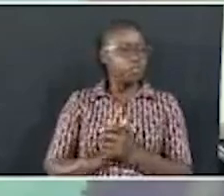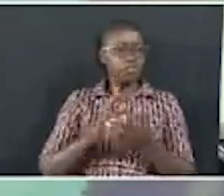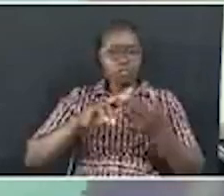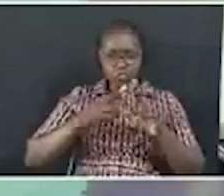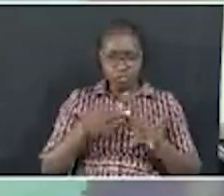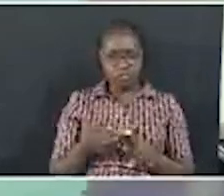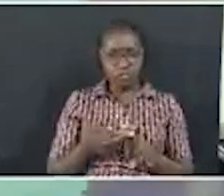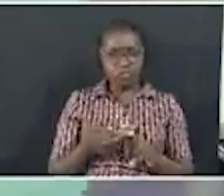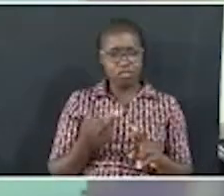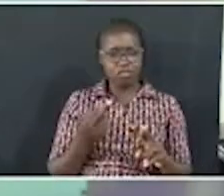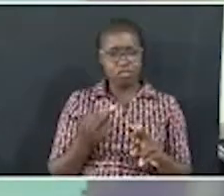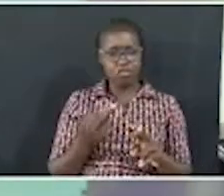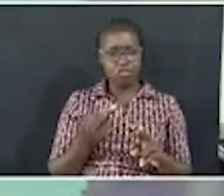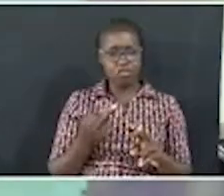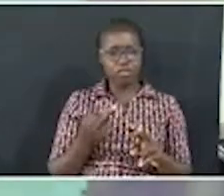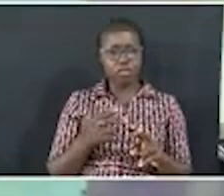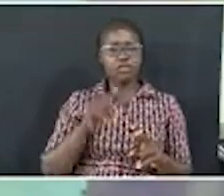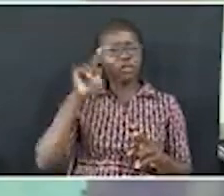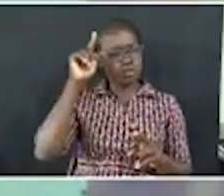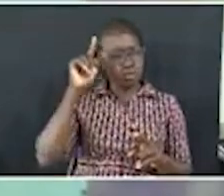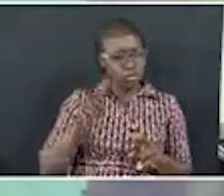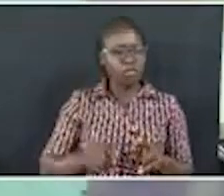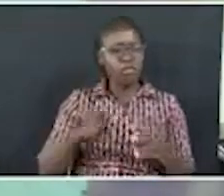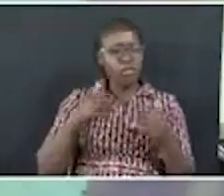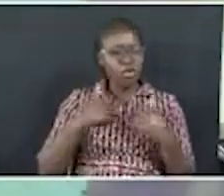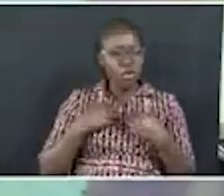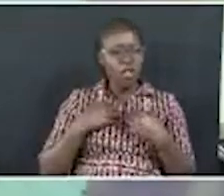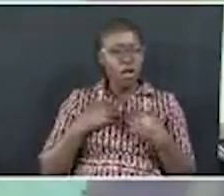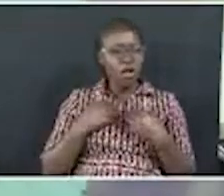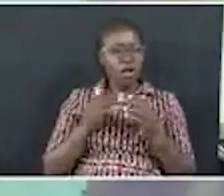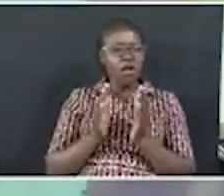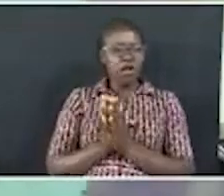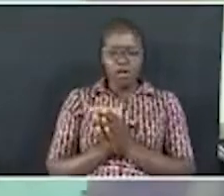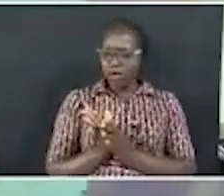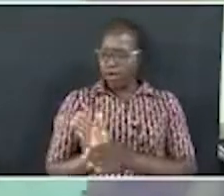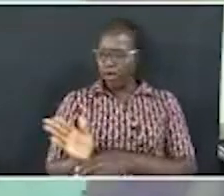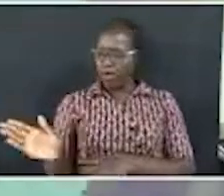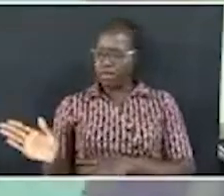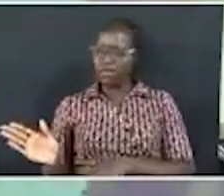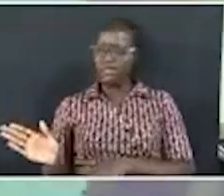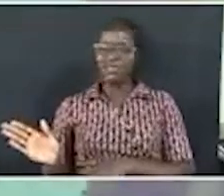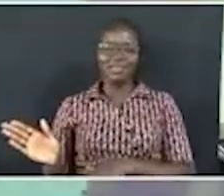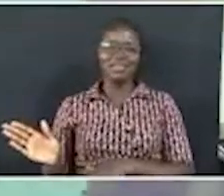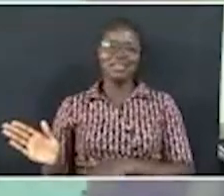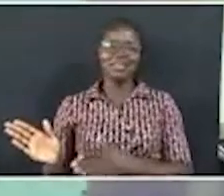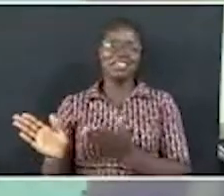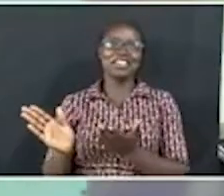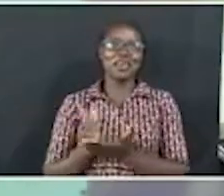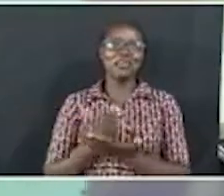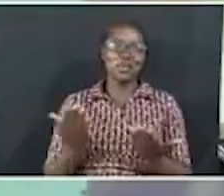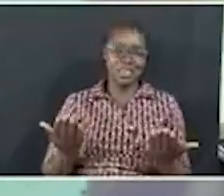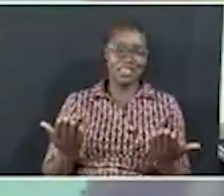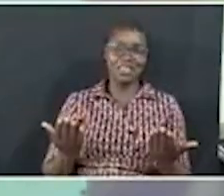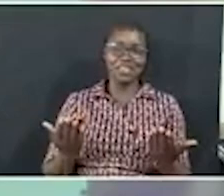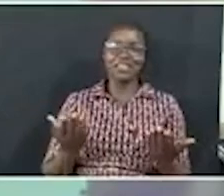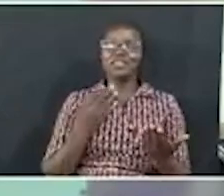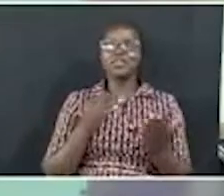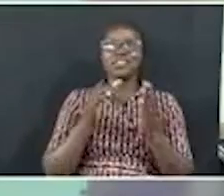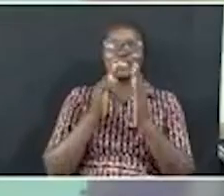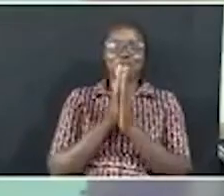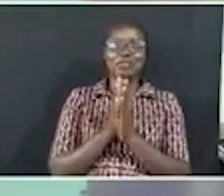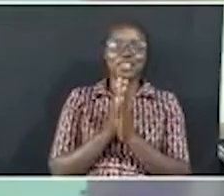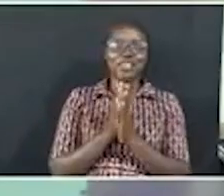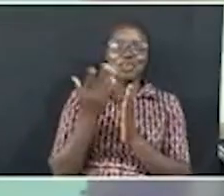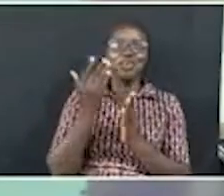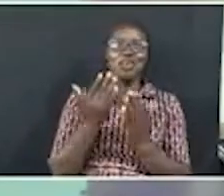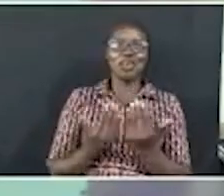Repent. You cannot be having a side chick somewhere and you are praying for